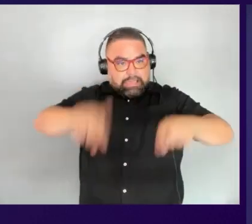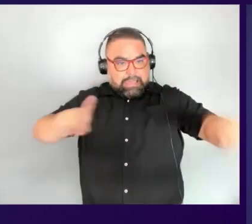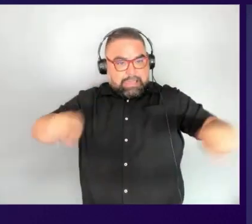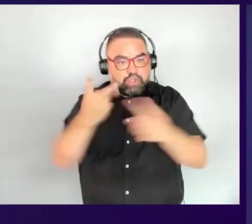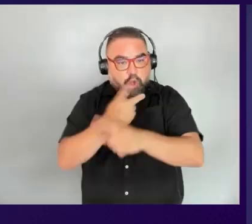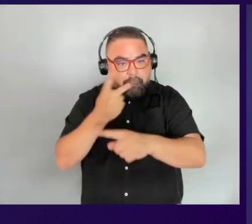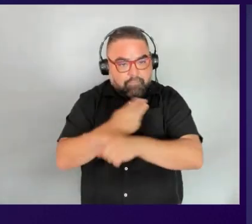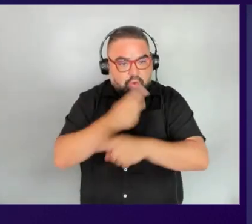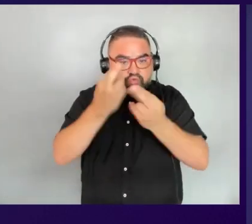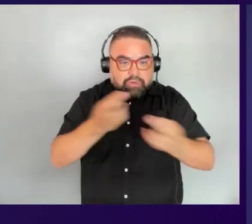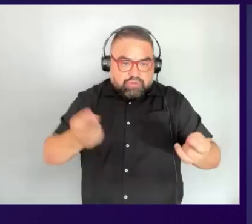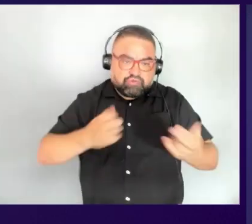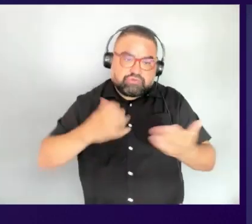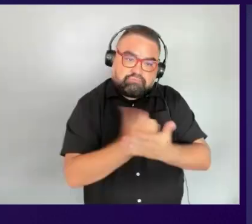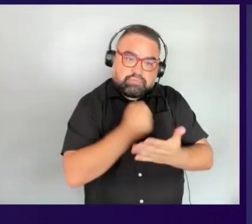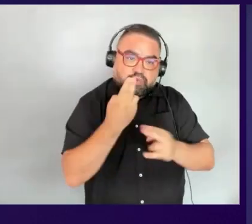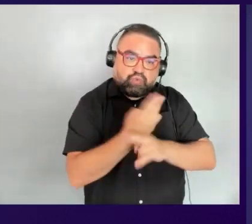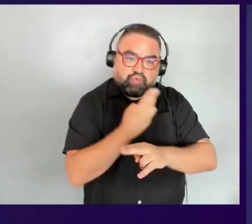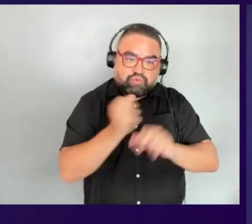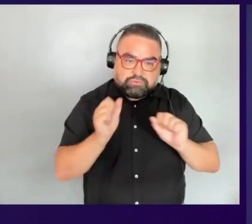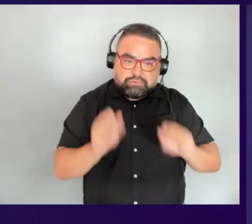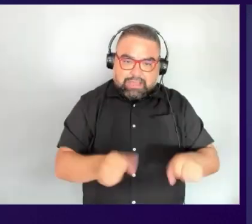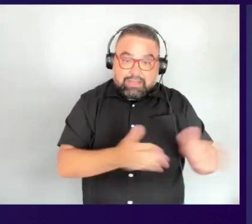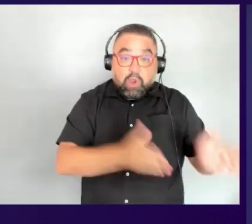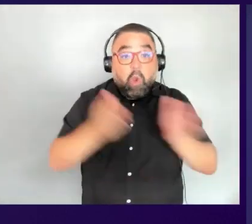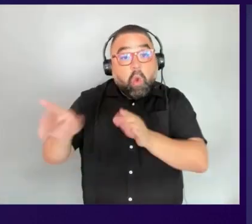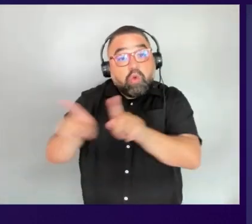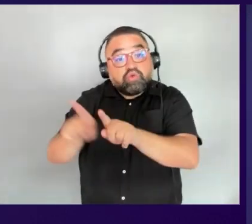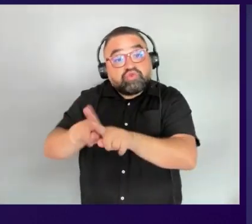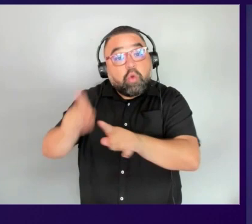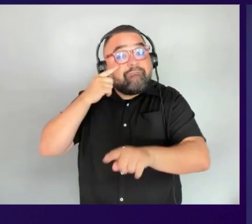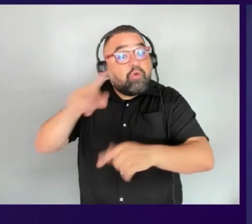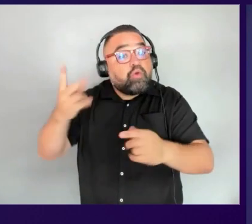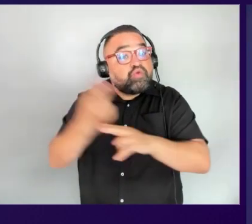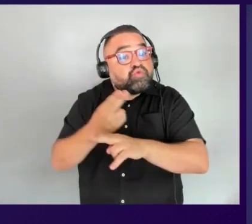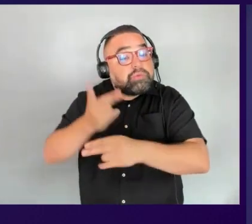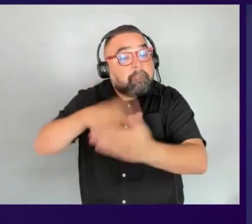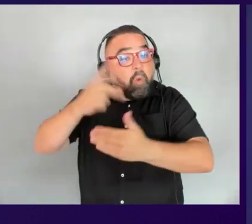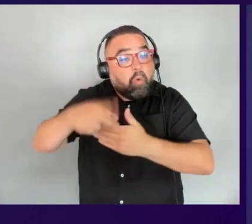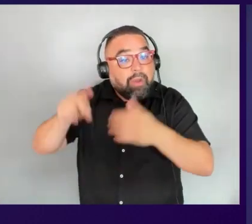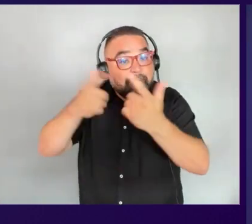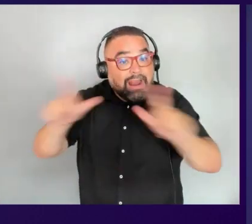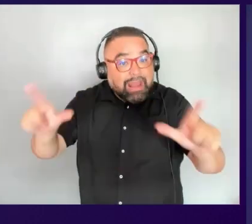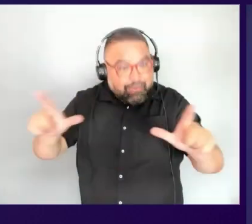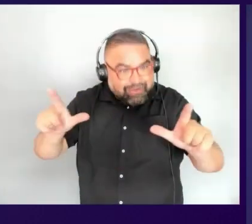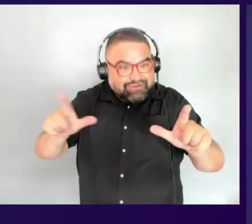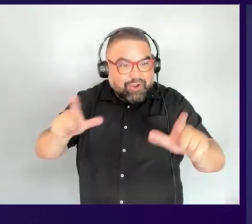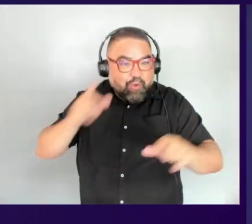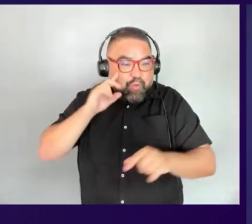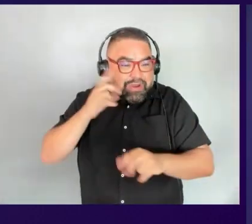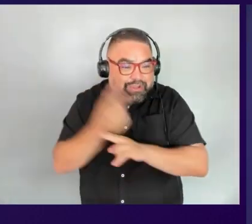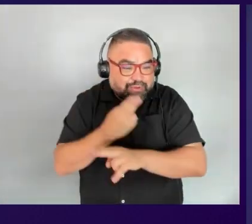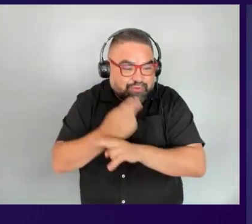Second, Mountpoint is built in the Rust programming language. Yeah, we use Rust because we get